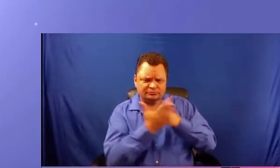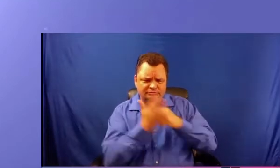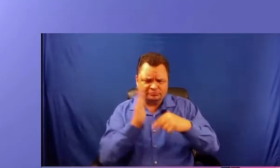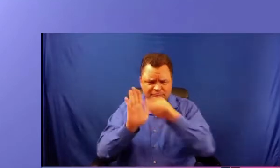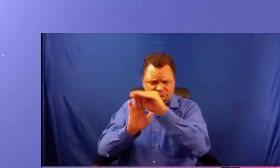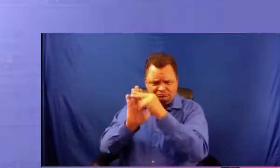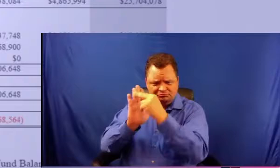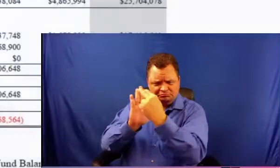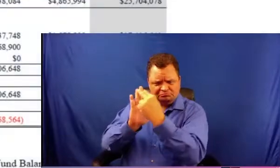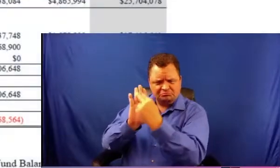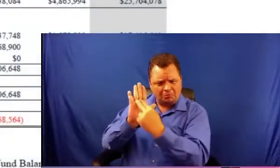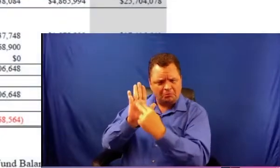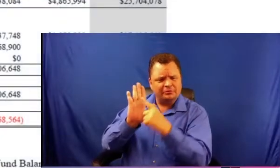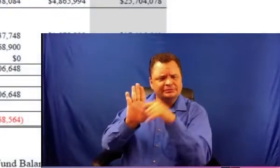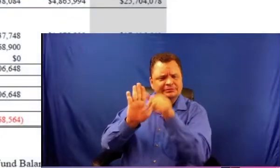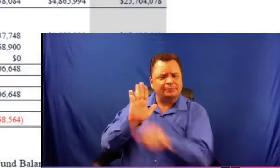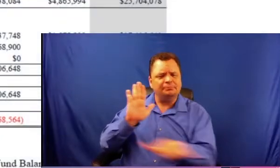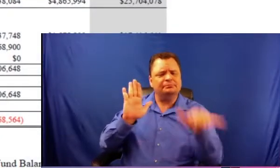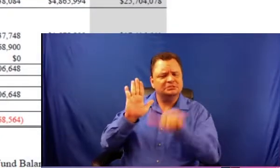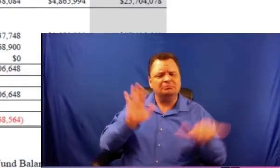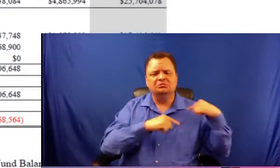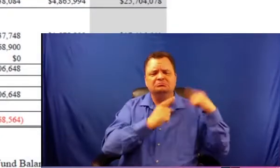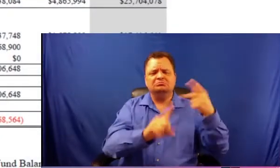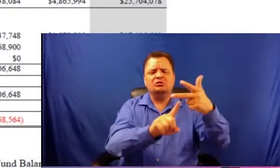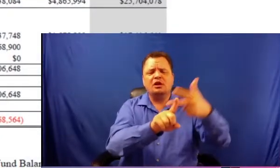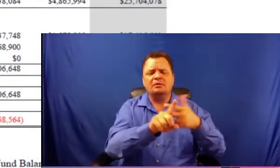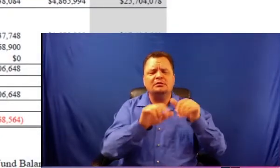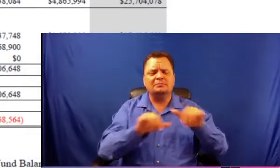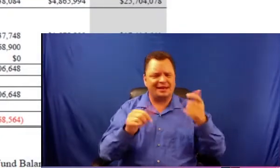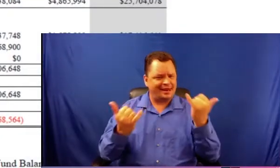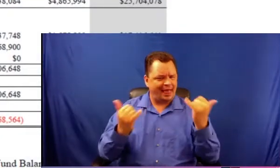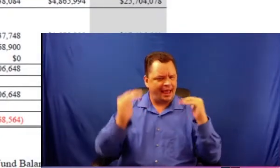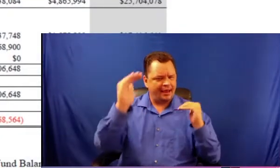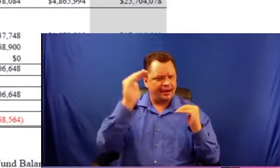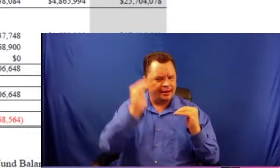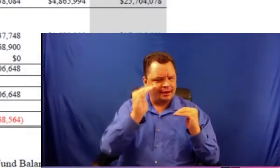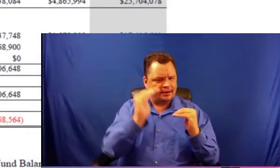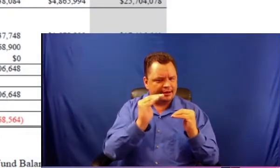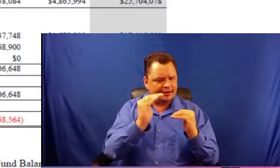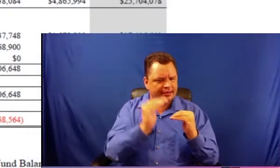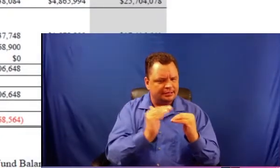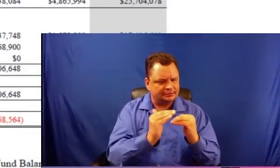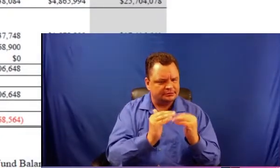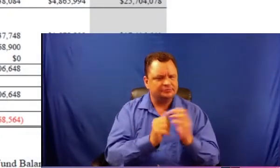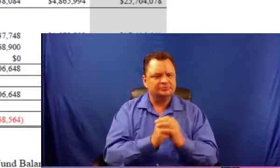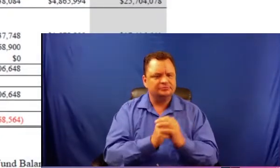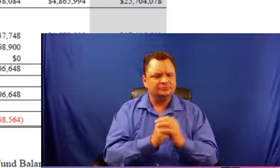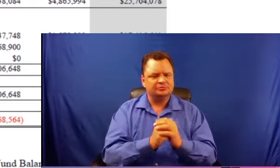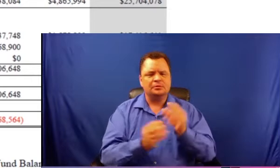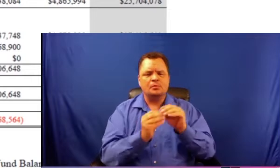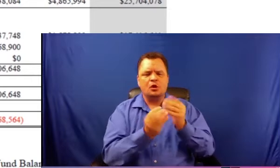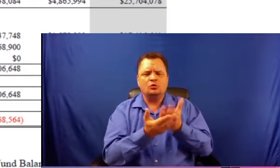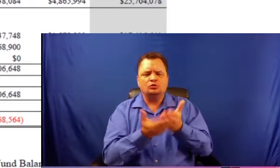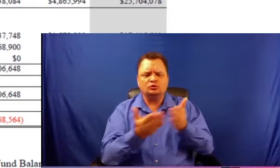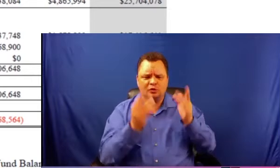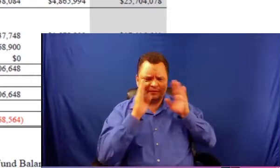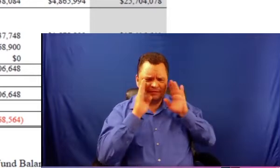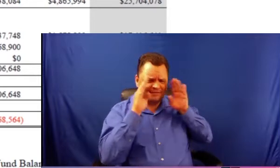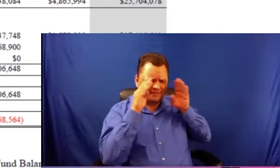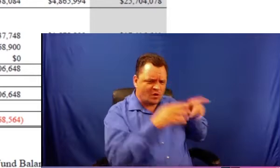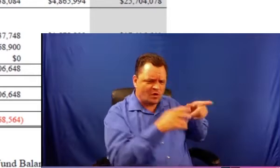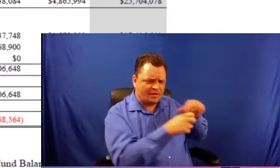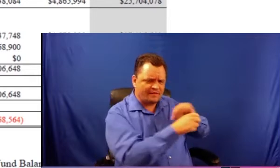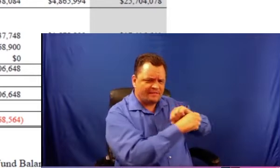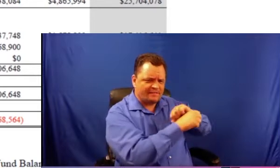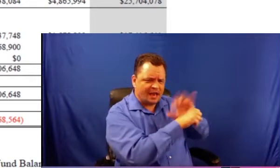months. It's coming in a little bit lower due to, again, resources focusing on the COVID response, but it is starting to catch up